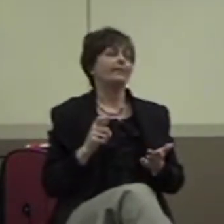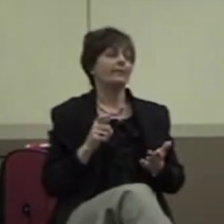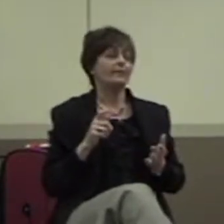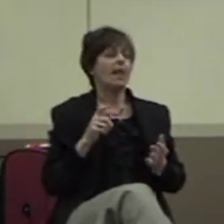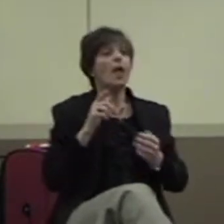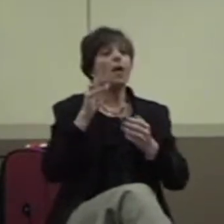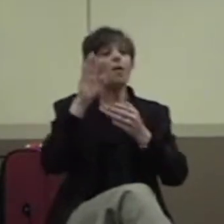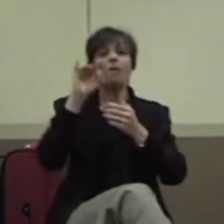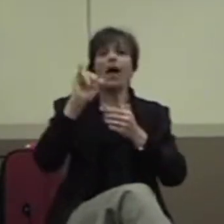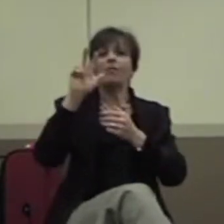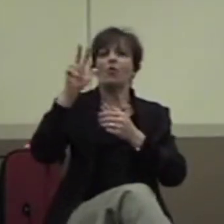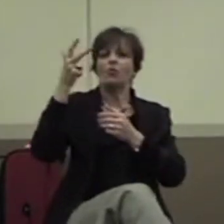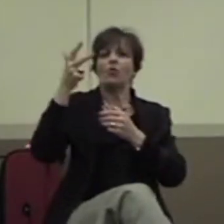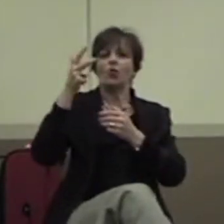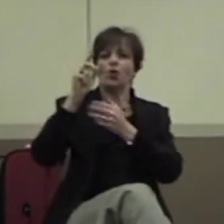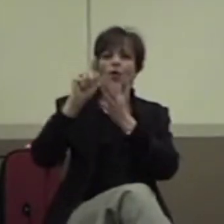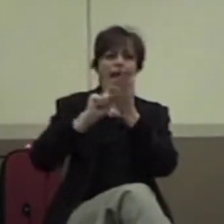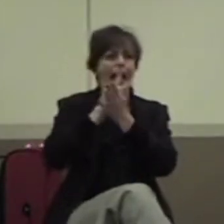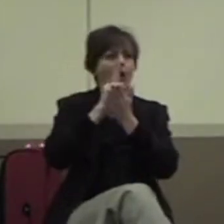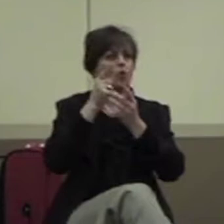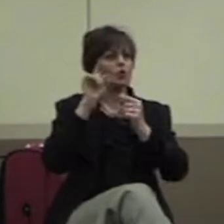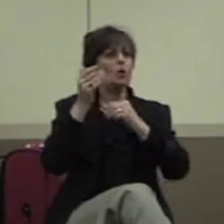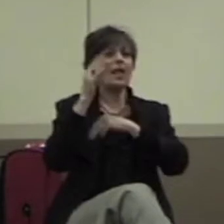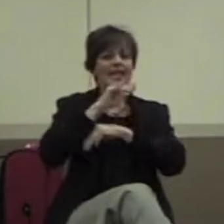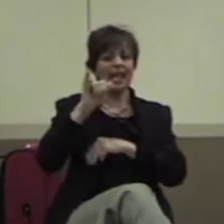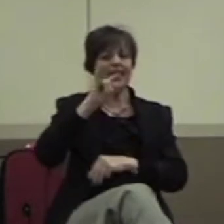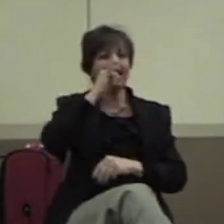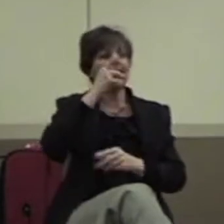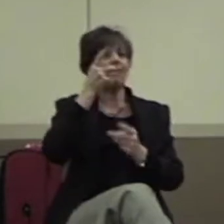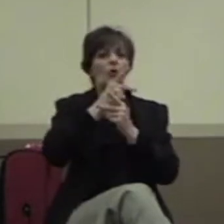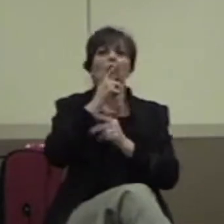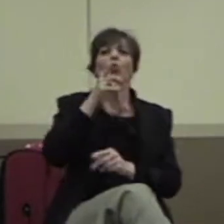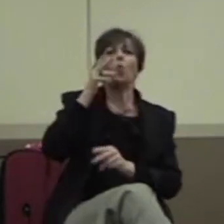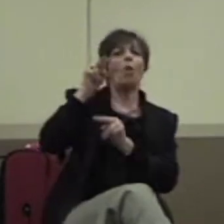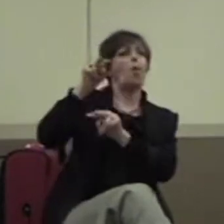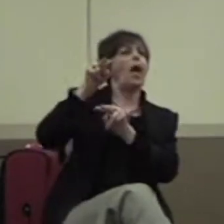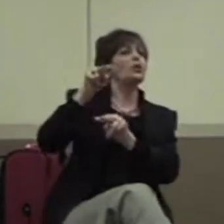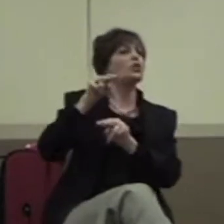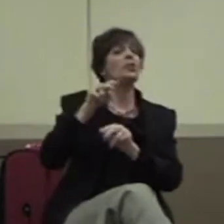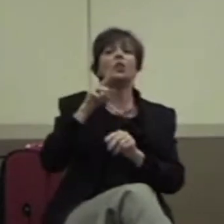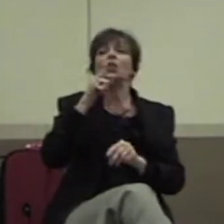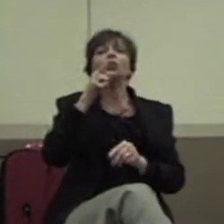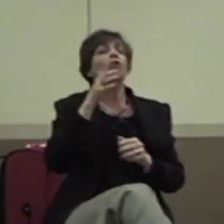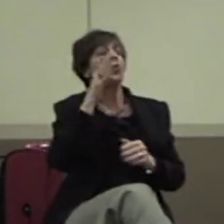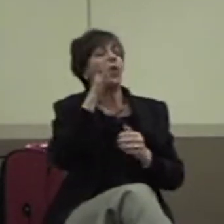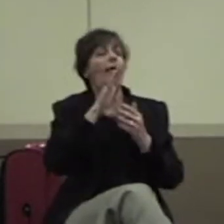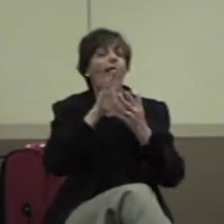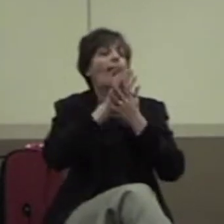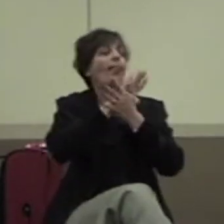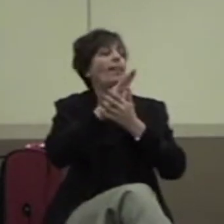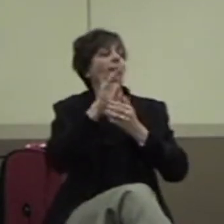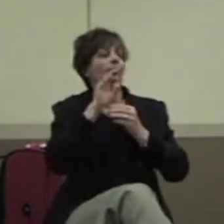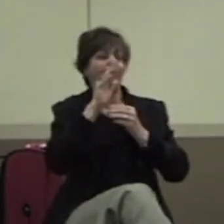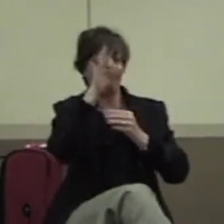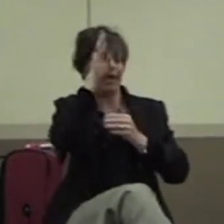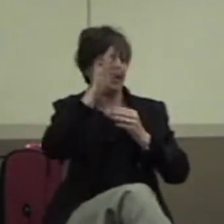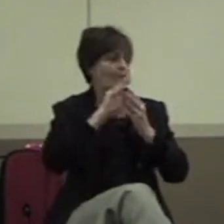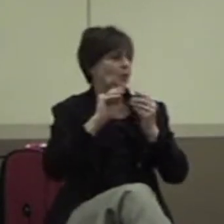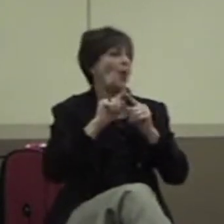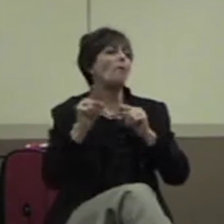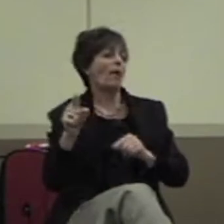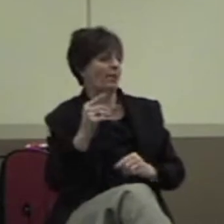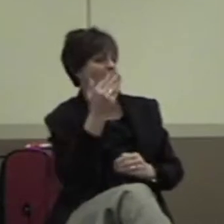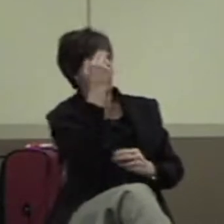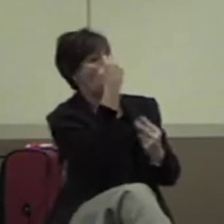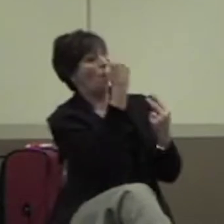the 3rd hour of the day, the kid figures out who you're there to watch. No matter what story you make up, the kid knows they're